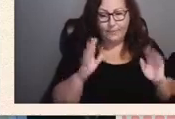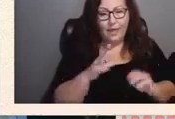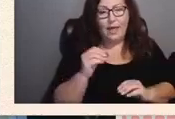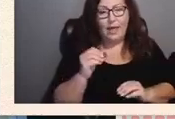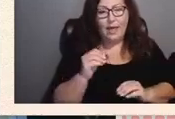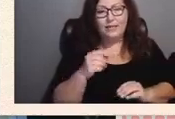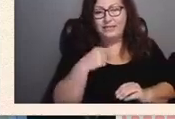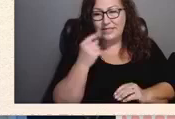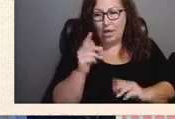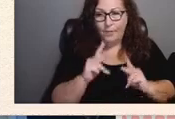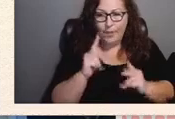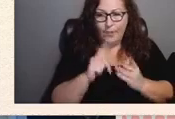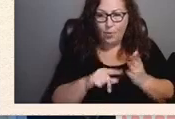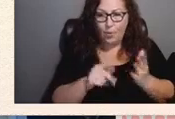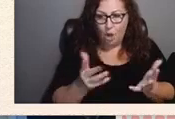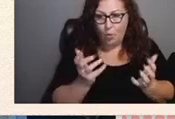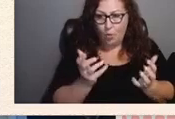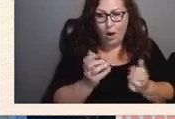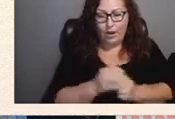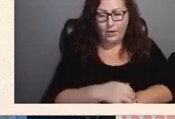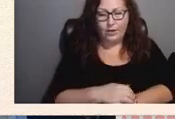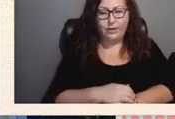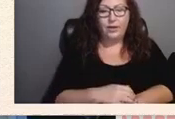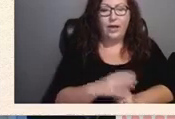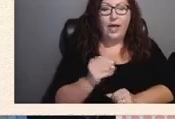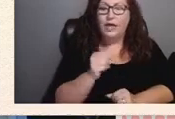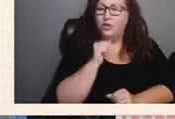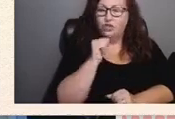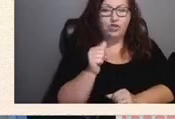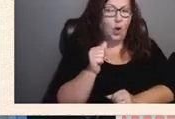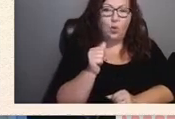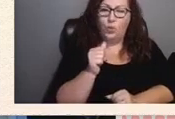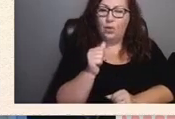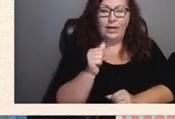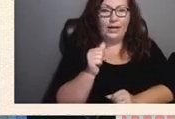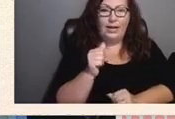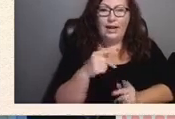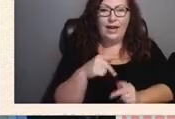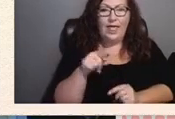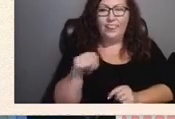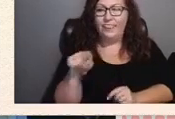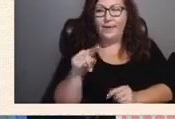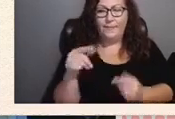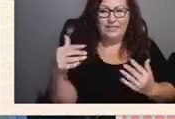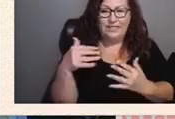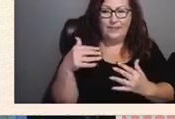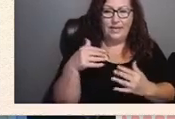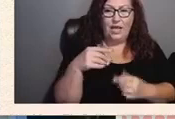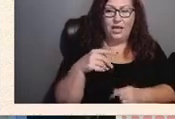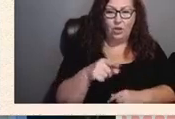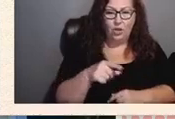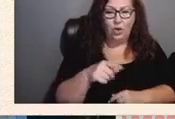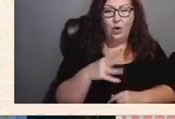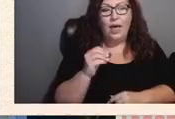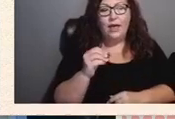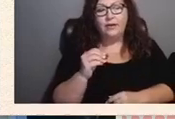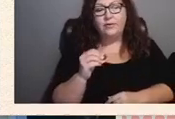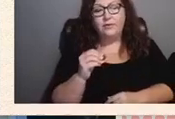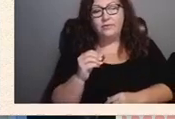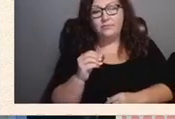you want, and don't let them intimidate you into something that